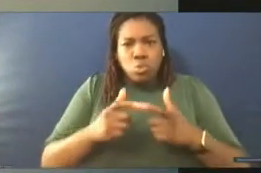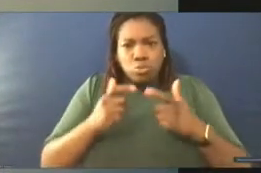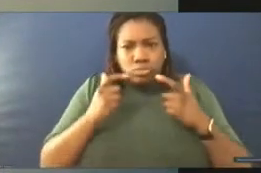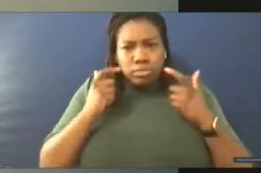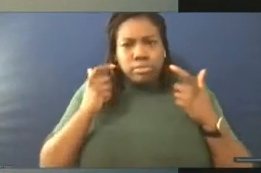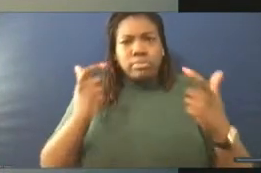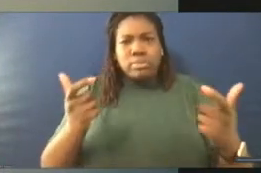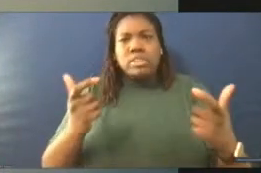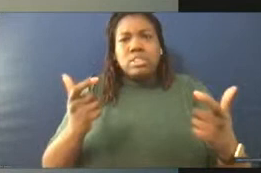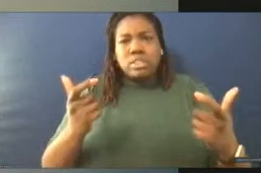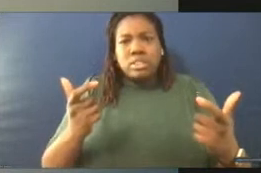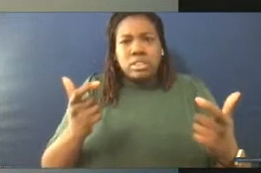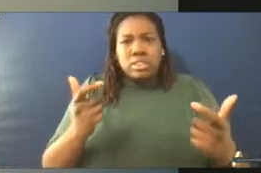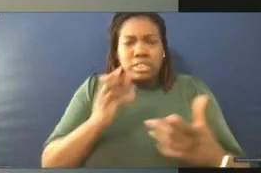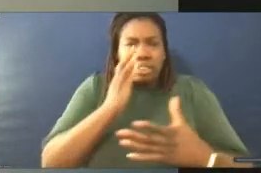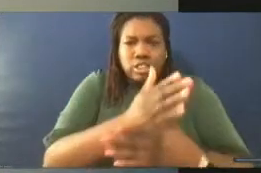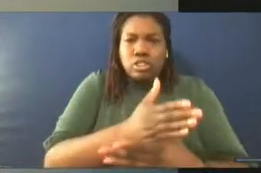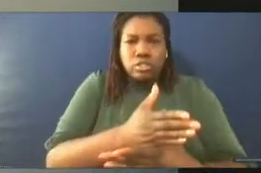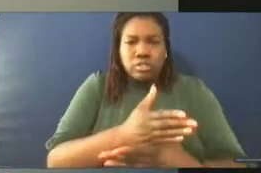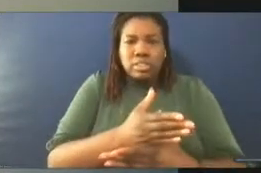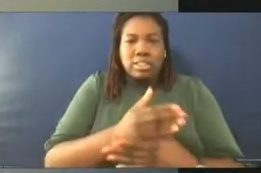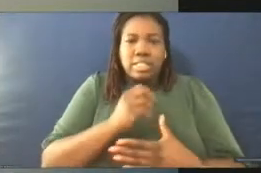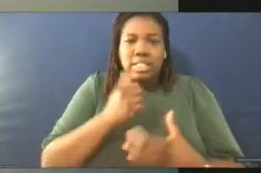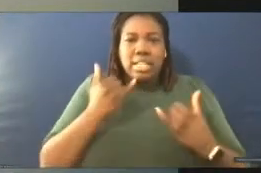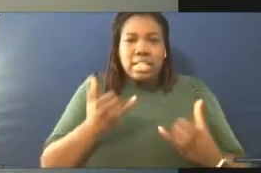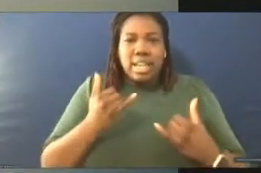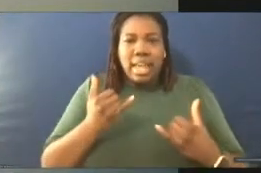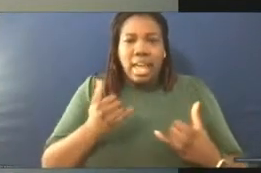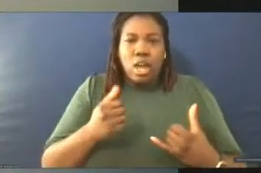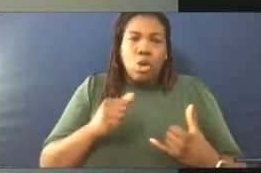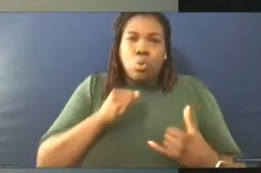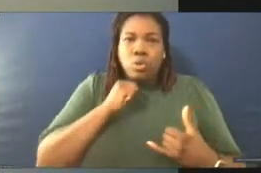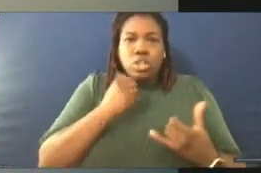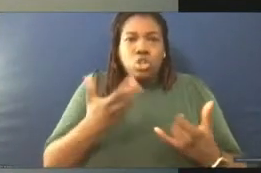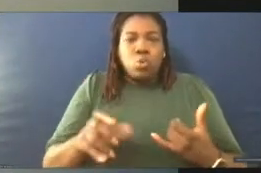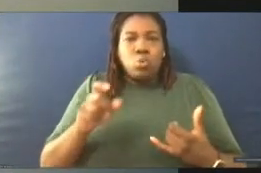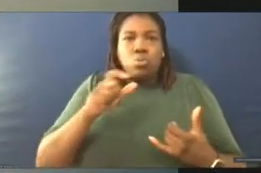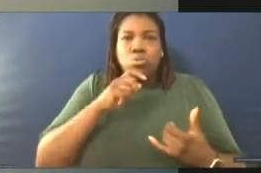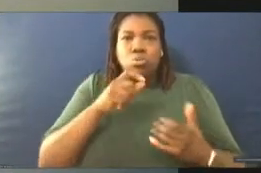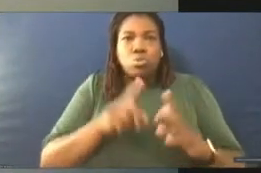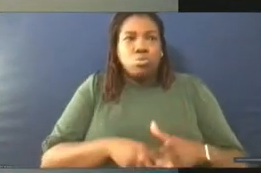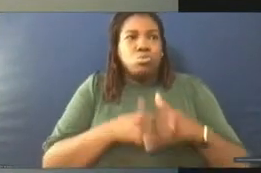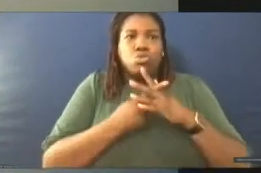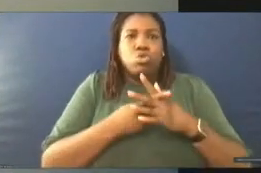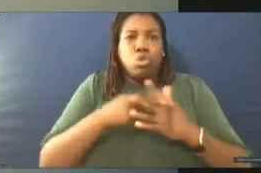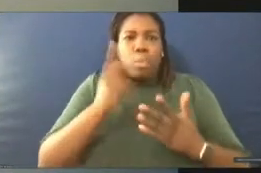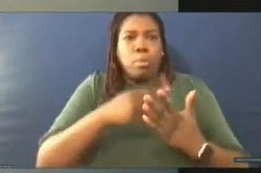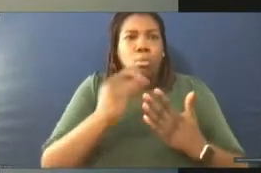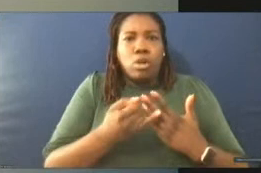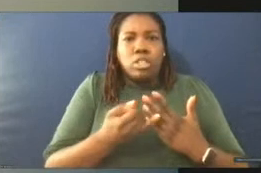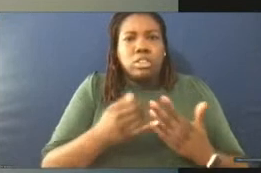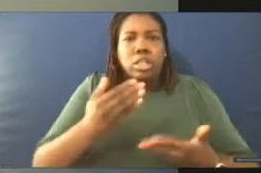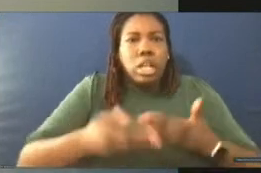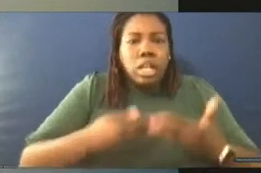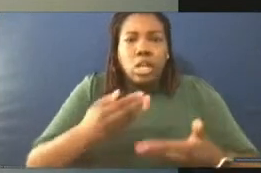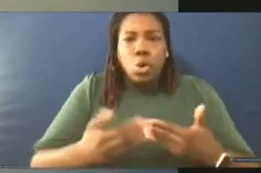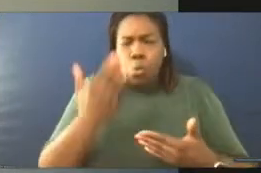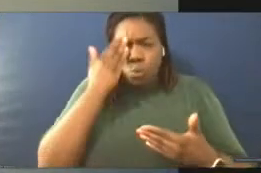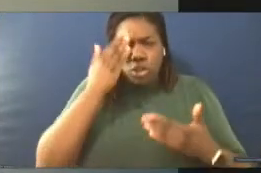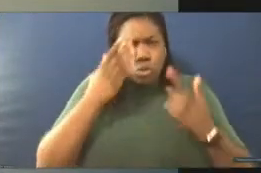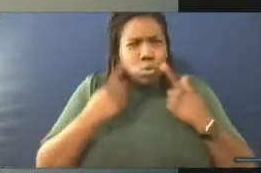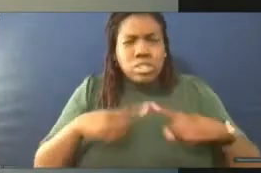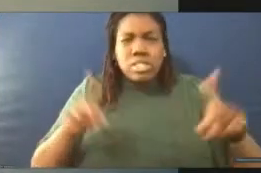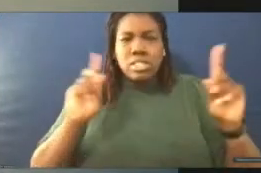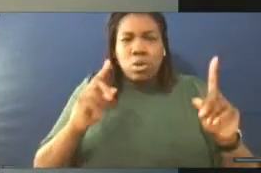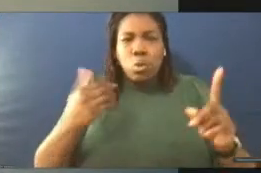interventions. This is not a time for us to engage in pilot projects. In fact, we know what works. We have great evidence